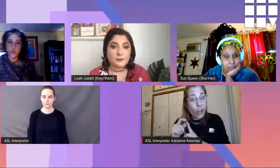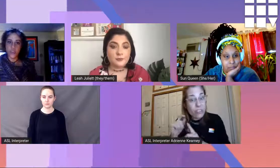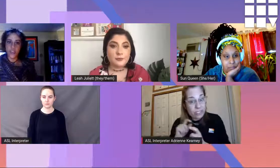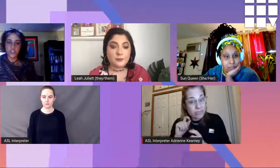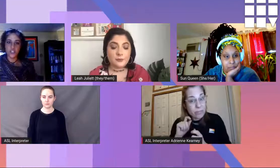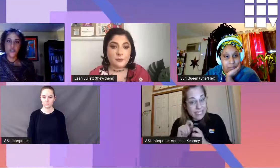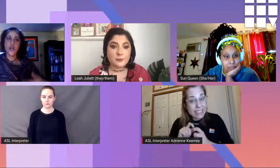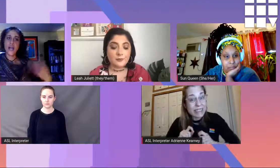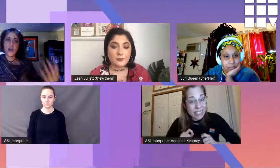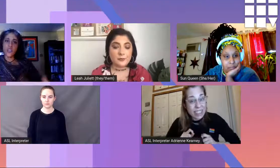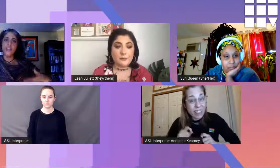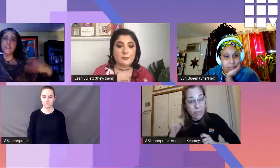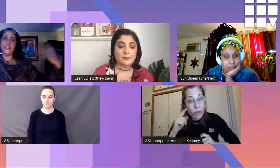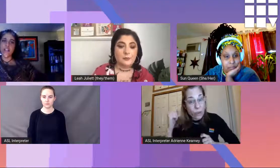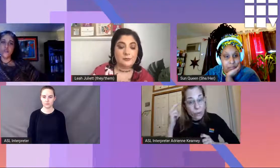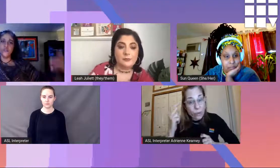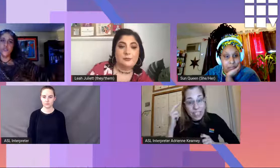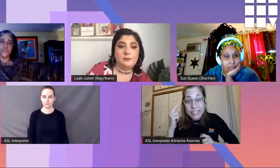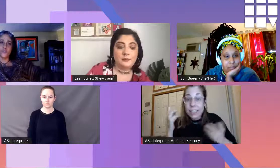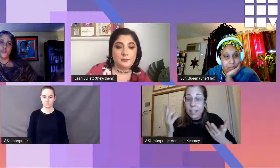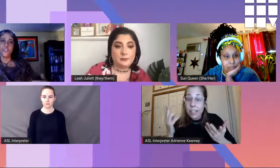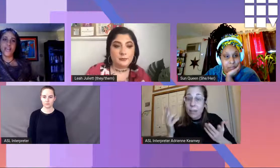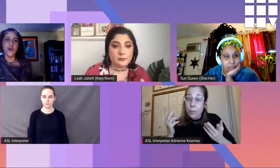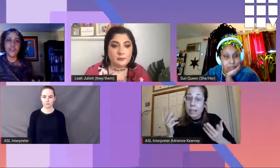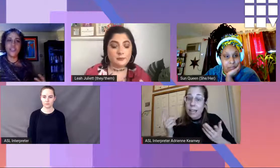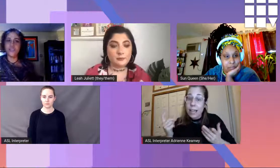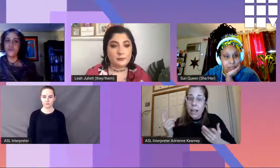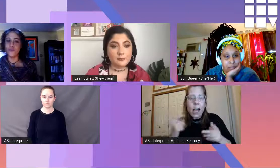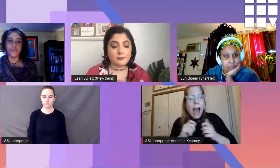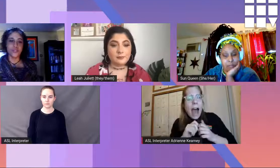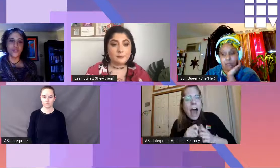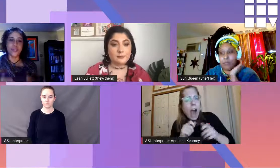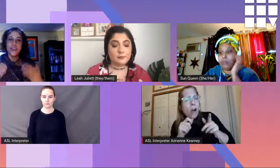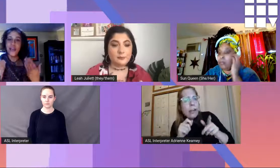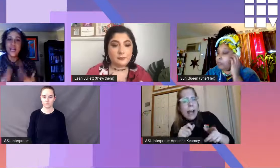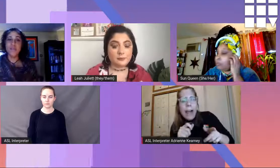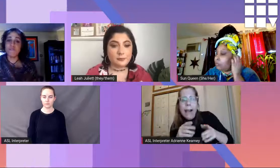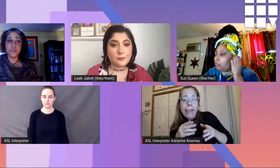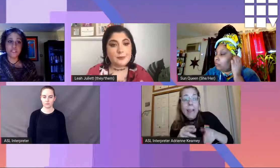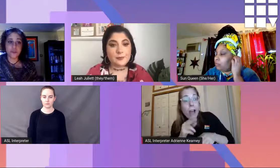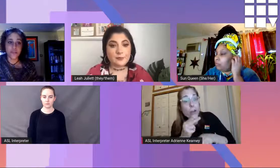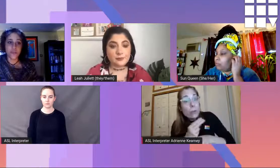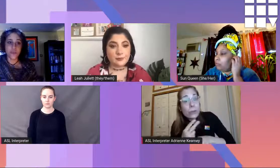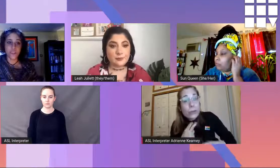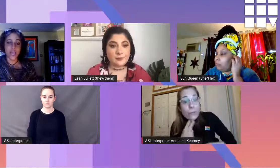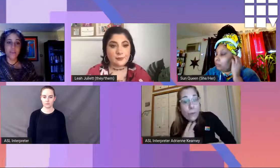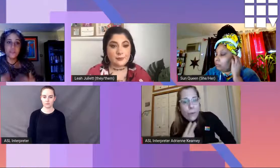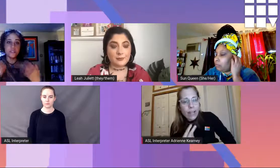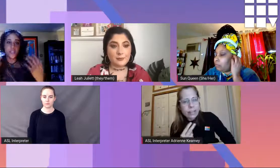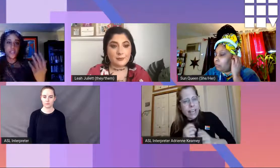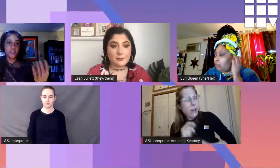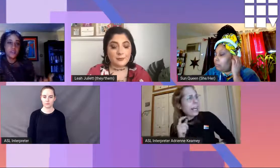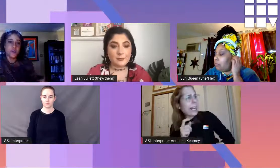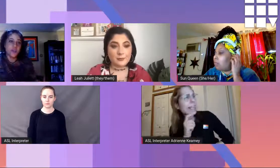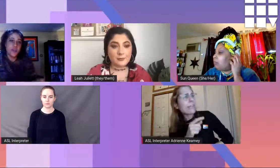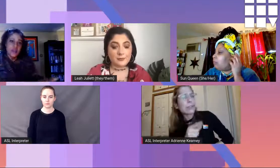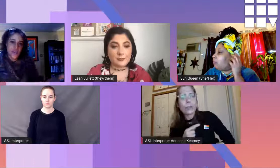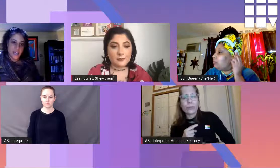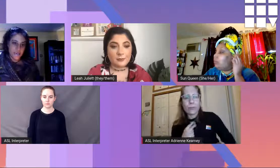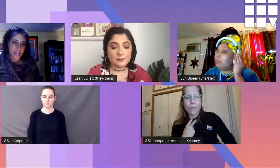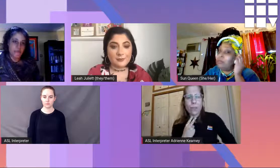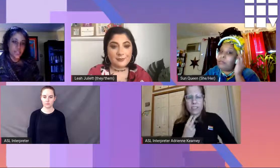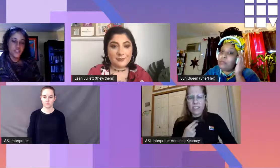that we're asked, so how can I allow you to use your voice? How can I give you your voice? I'm offended by that when that happens. And